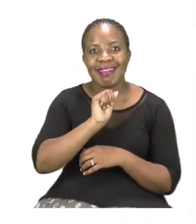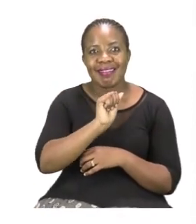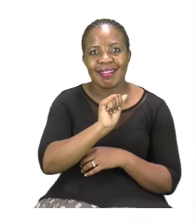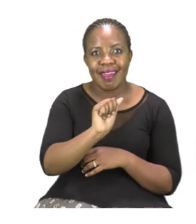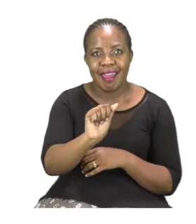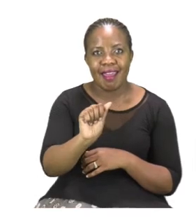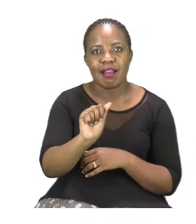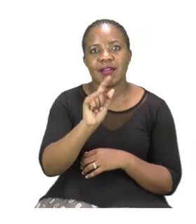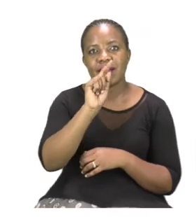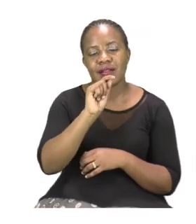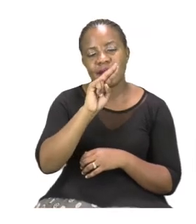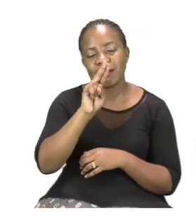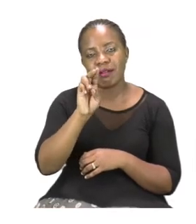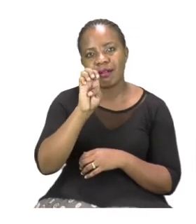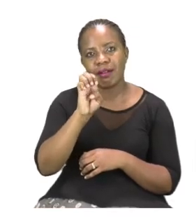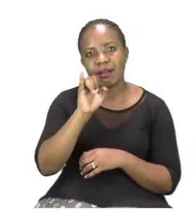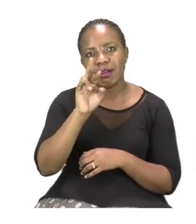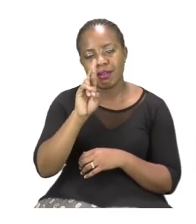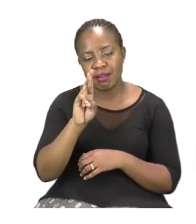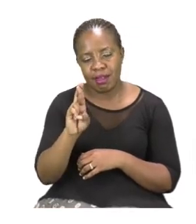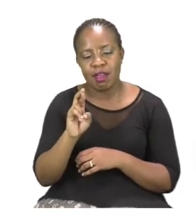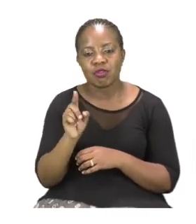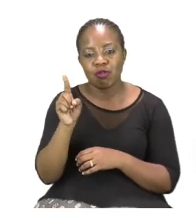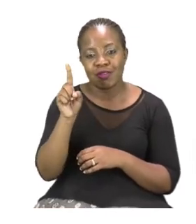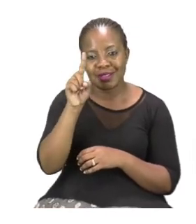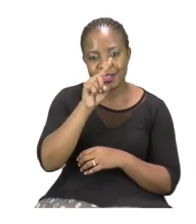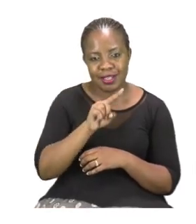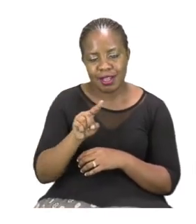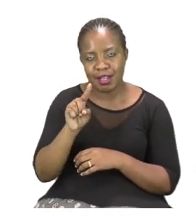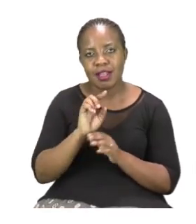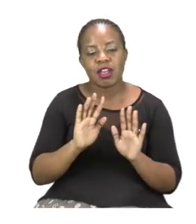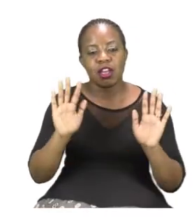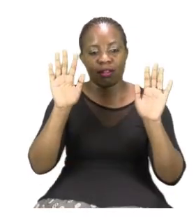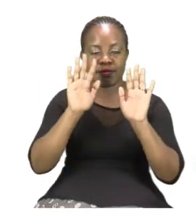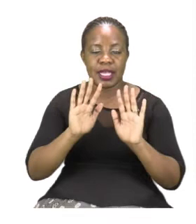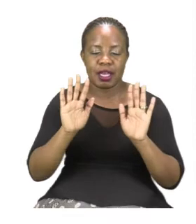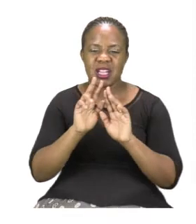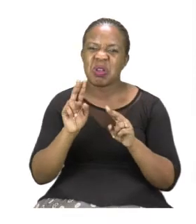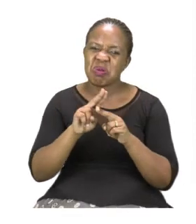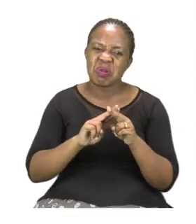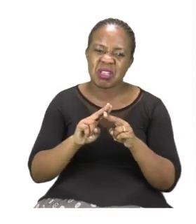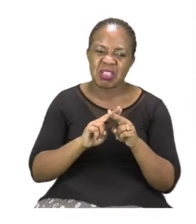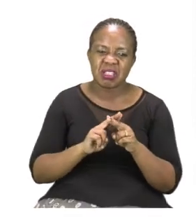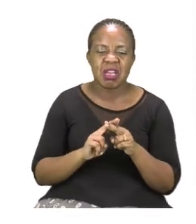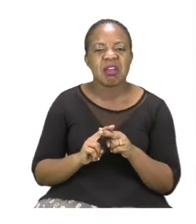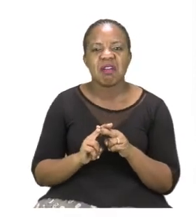in. You are free to use different colors for the different possessive pronouns.